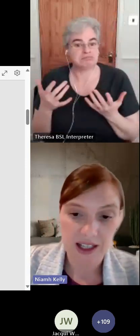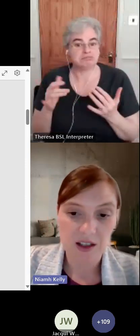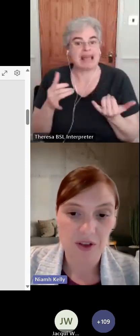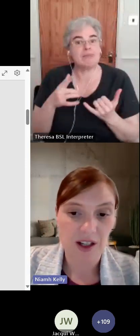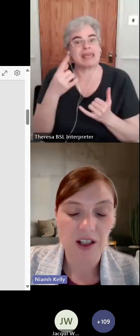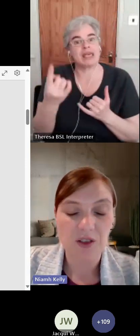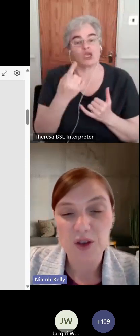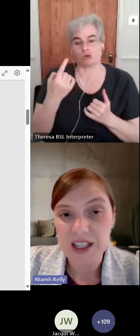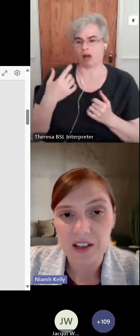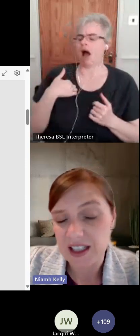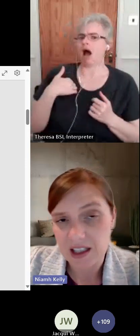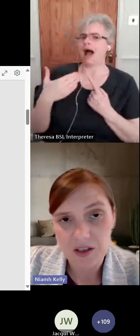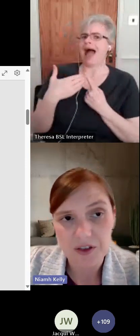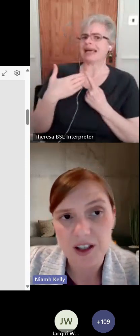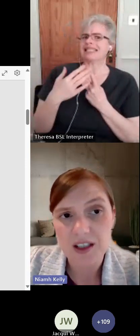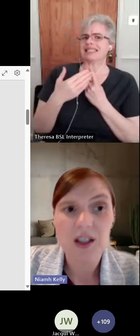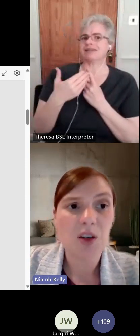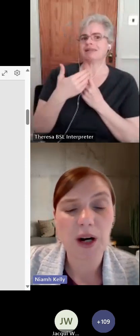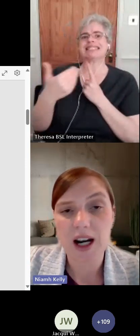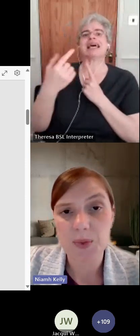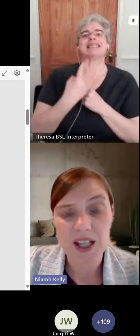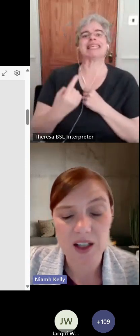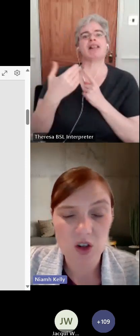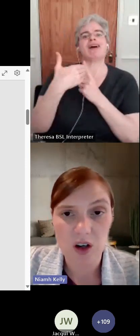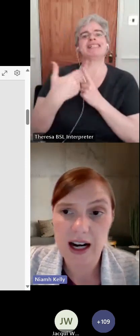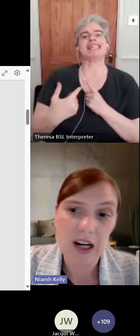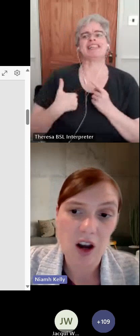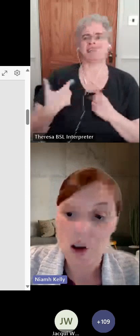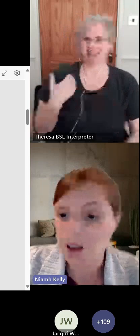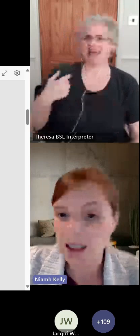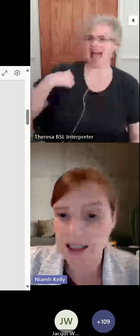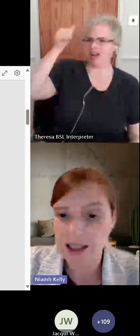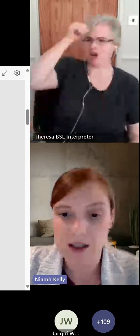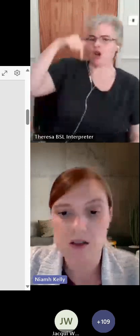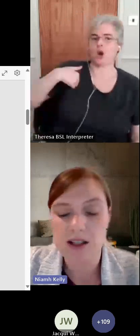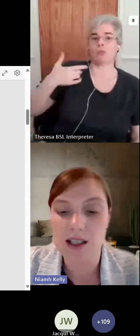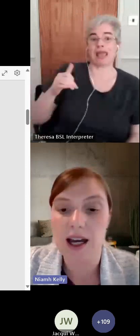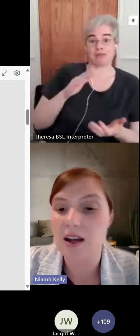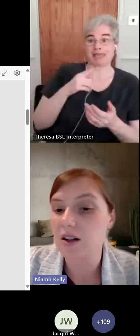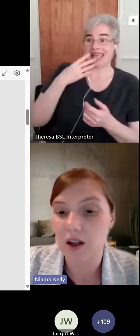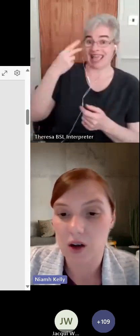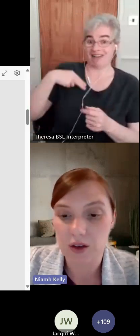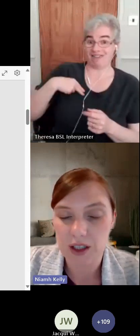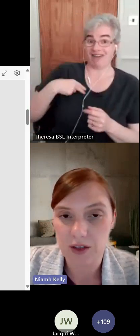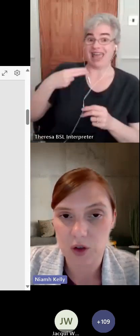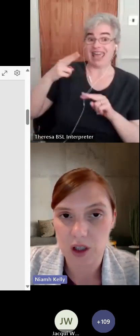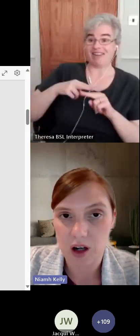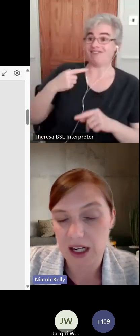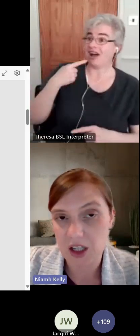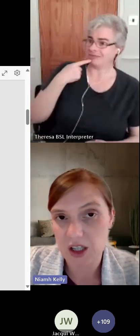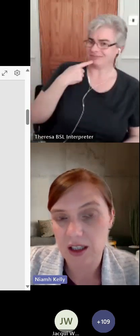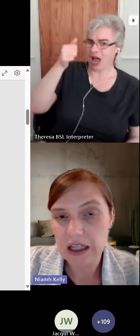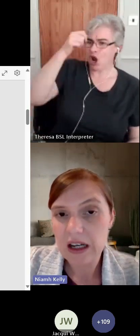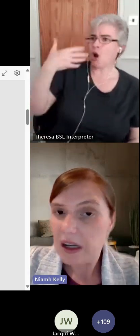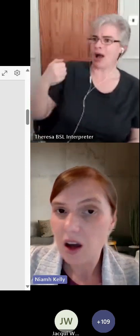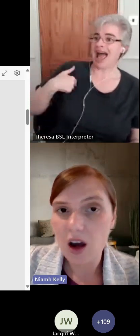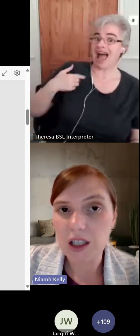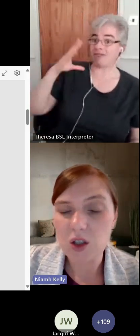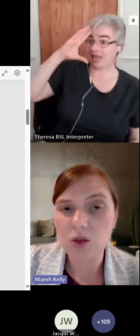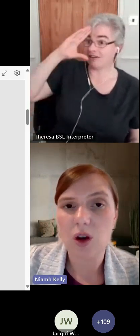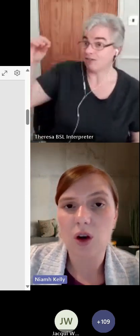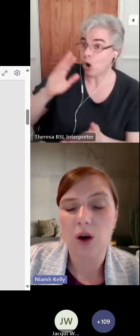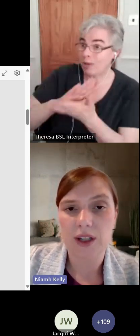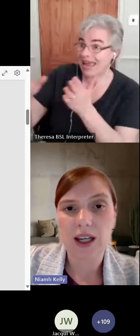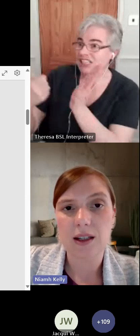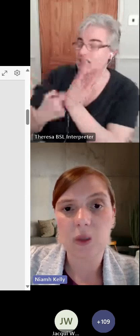just self-identified? If you self-identified, perhaps HR are not going to take it seriously and are not going to give you an accommodation.